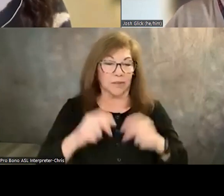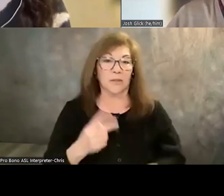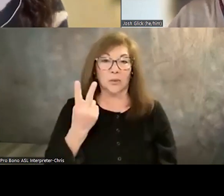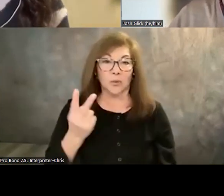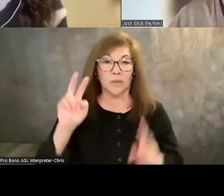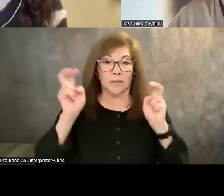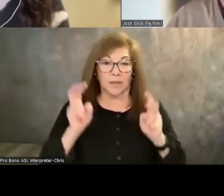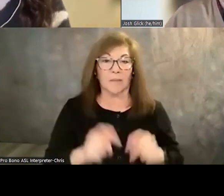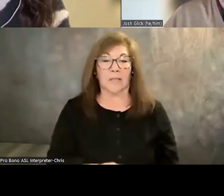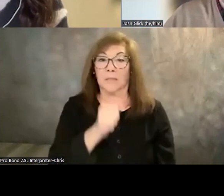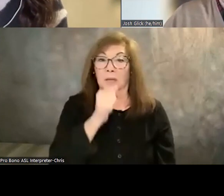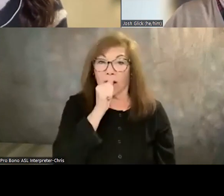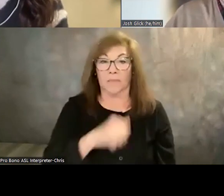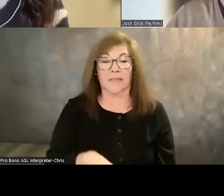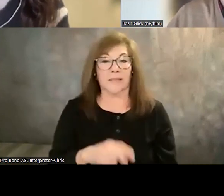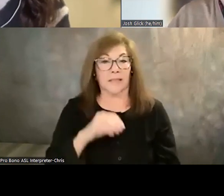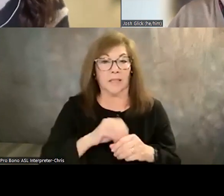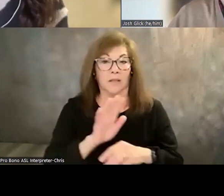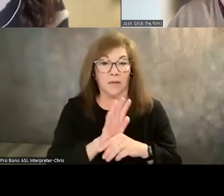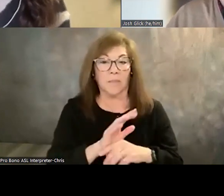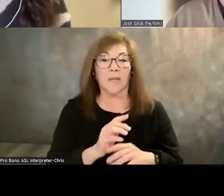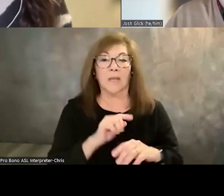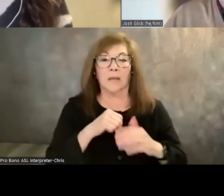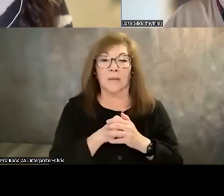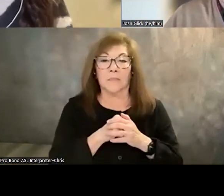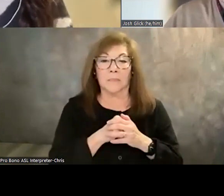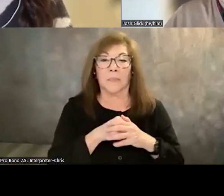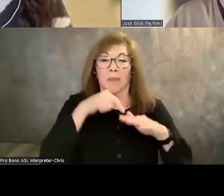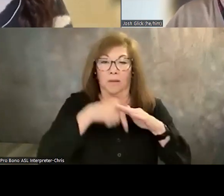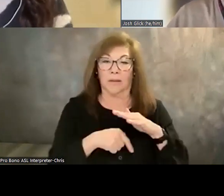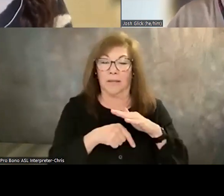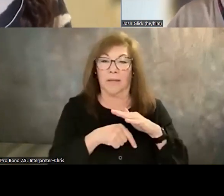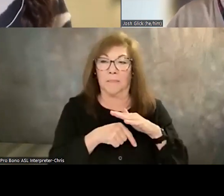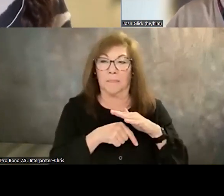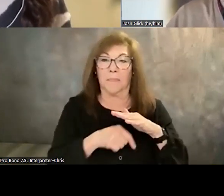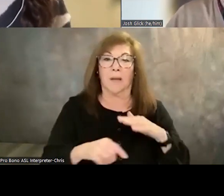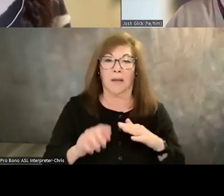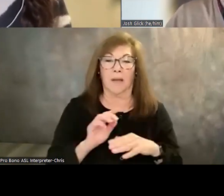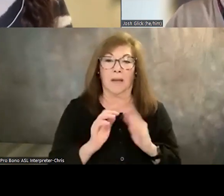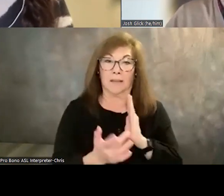to be anonymous in the film, and we use deepfake technology to offer them a face veil.